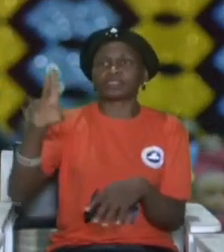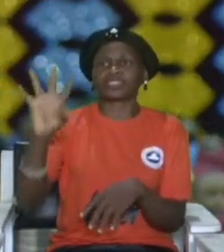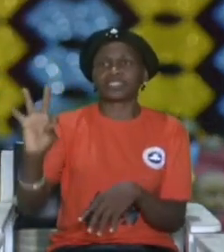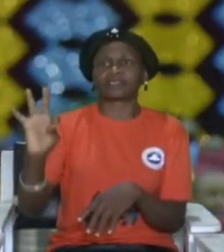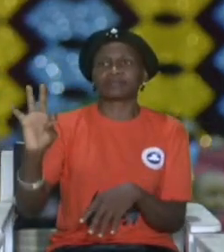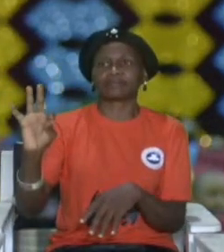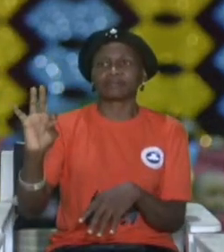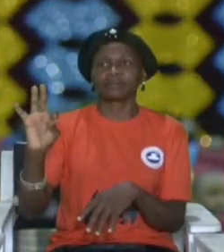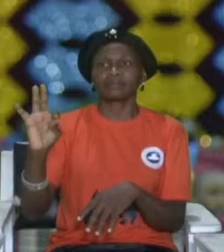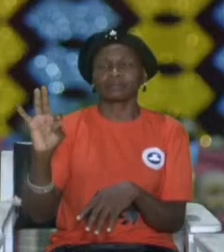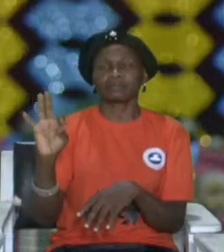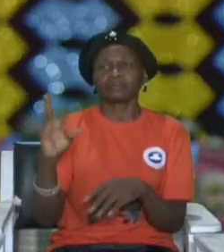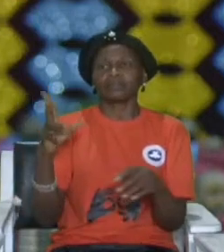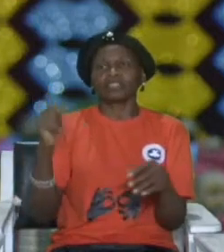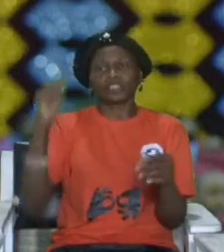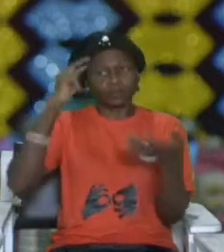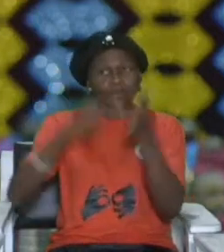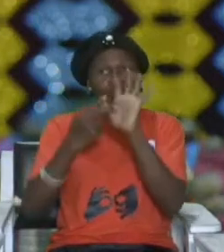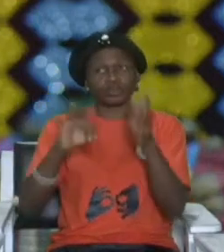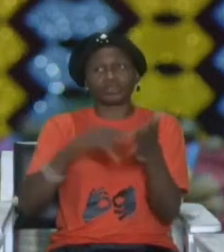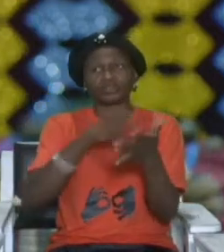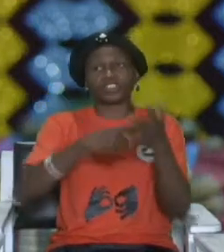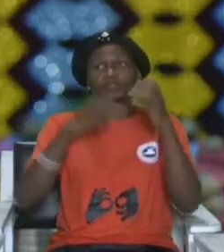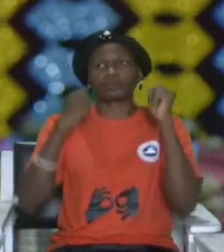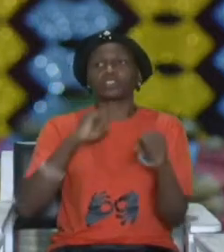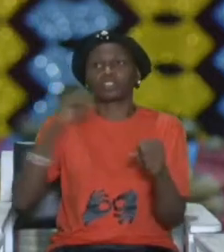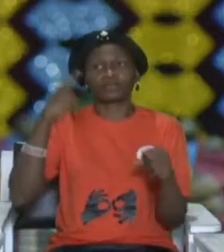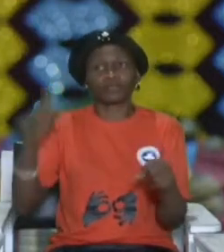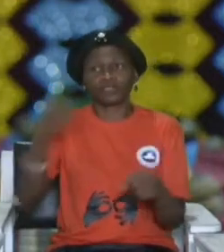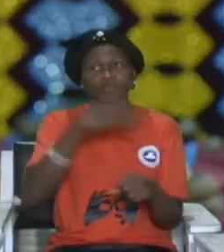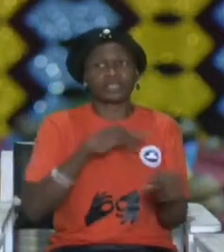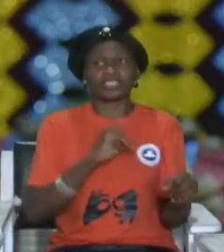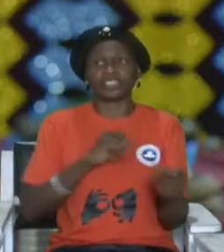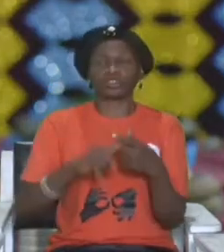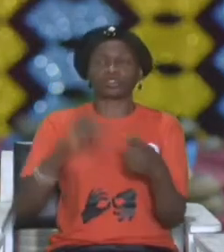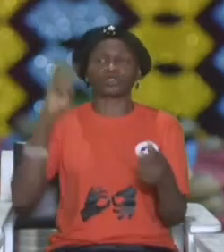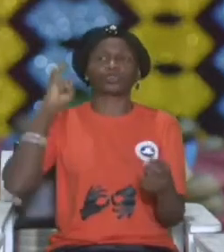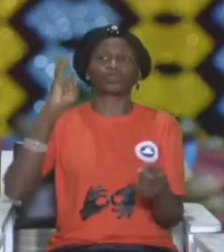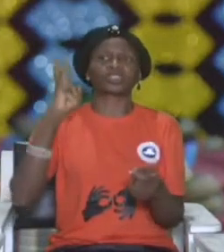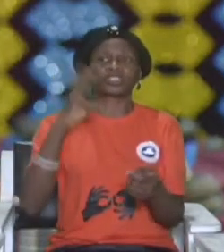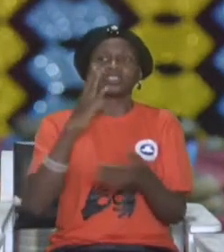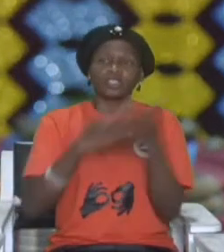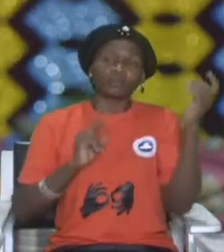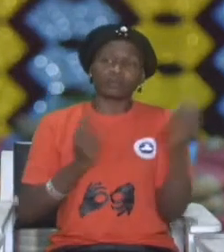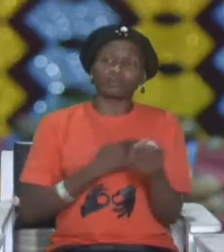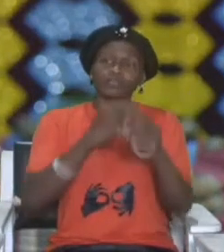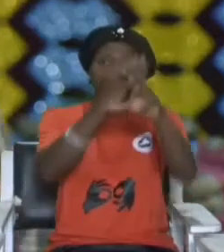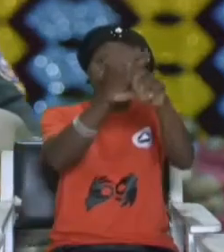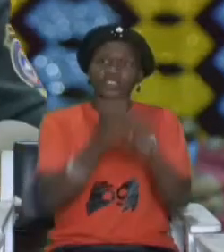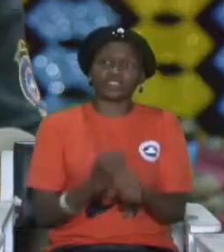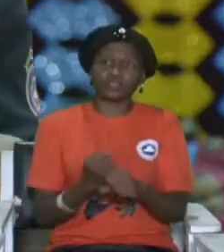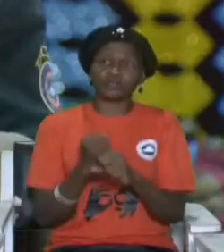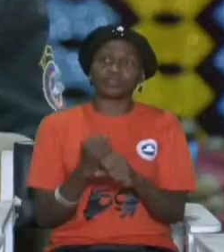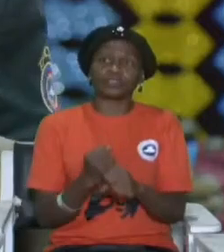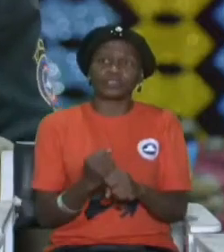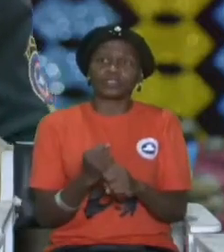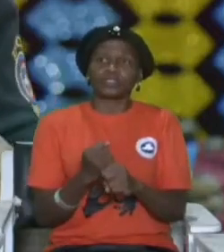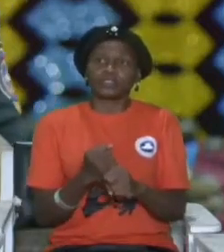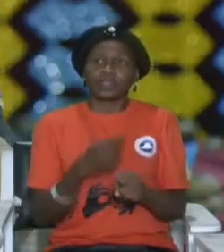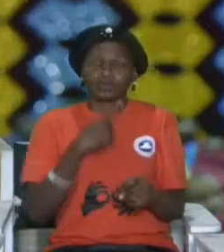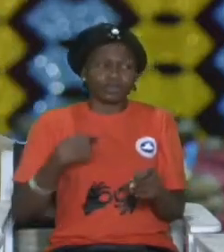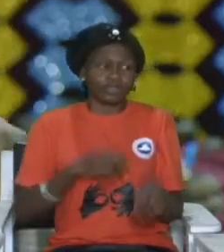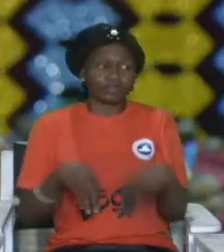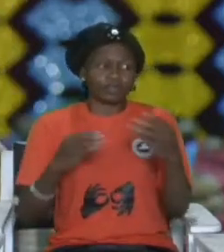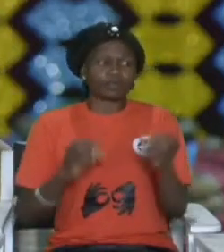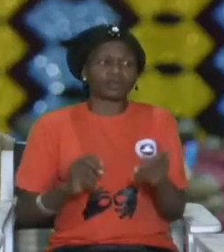Luke chapter 29 verse 49. The purpose of this power is for you and I to witness. Some of us received visas and we were given the opportunity